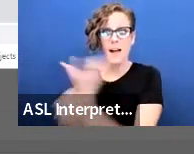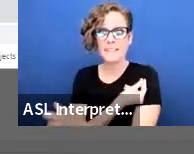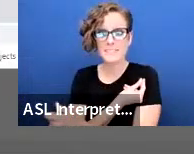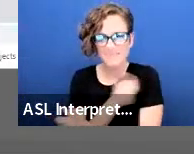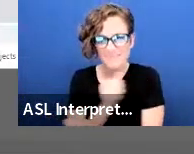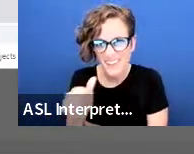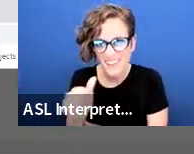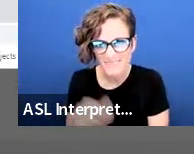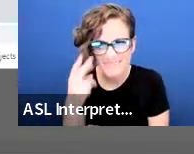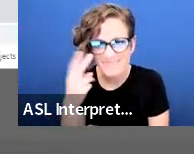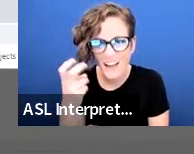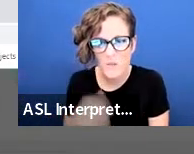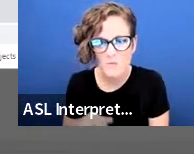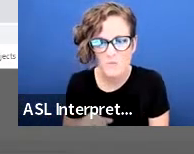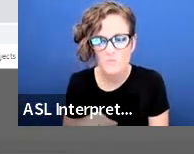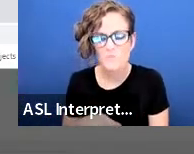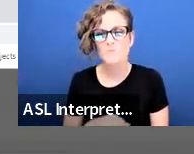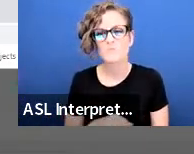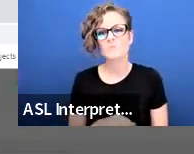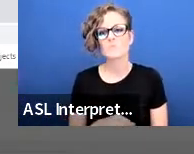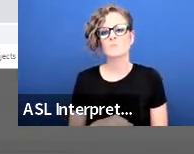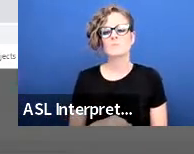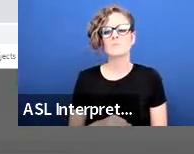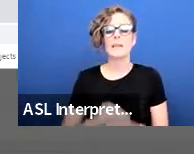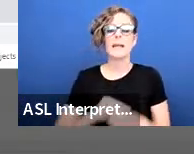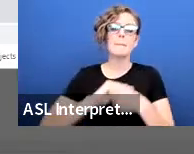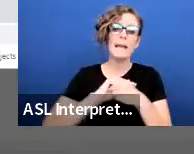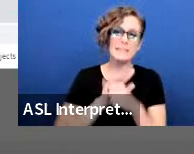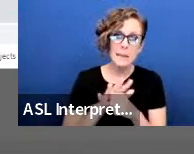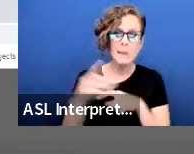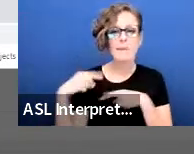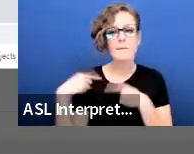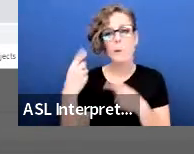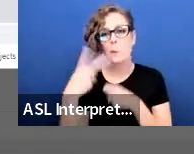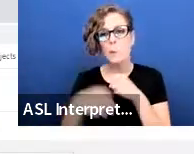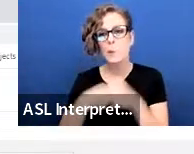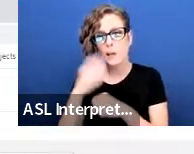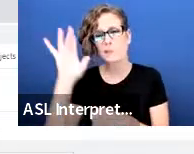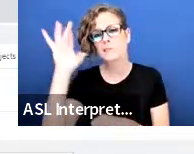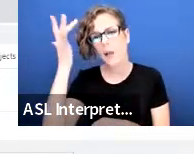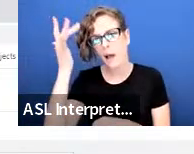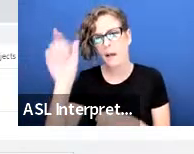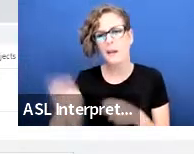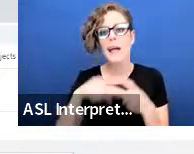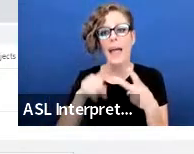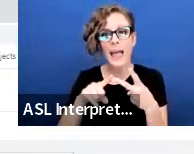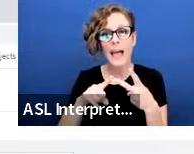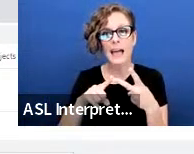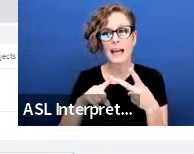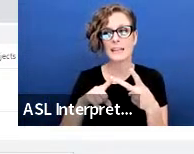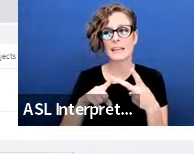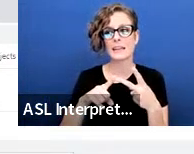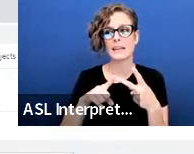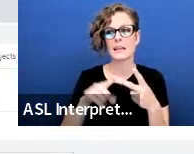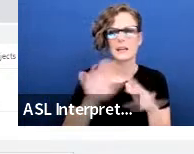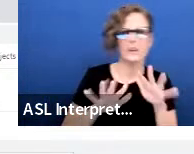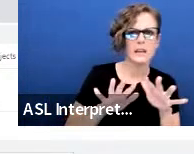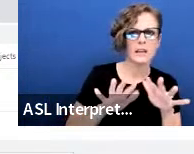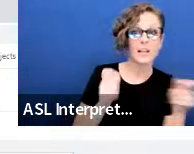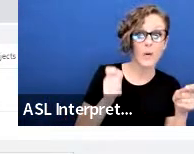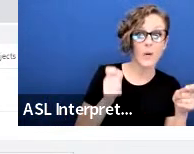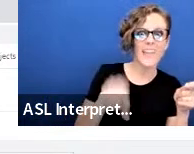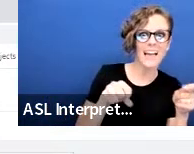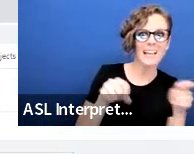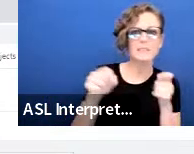pandemic, not just in terms of being tired of it because it's 2 years, but also the whiplash of do we have it under control? I think we do. No, we